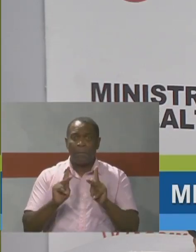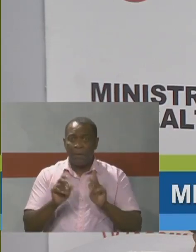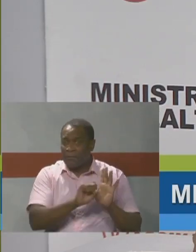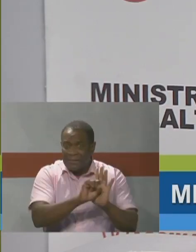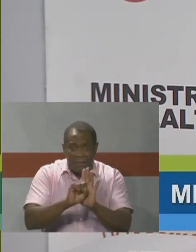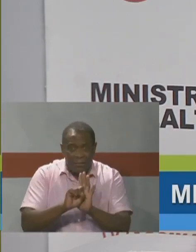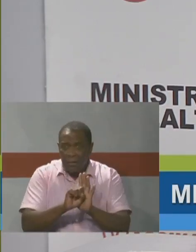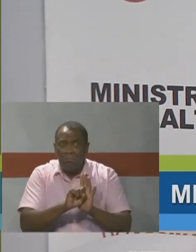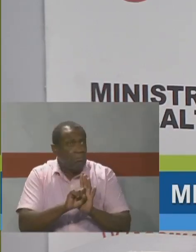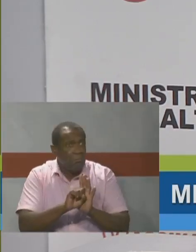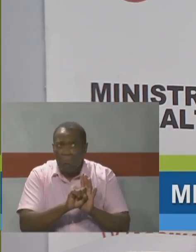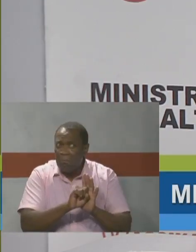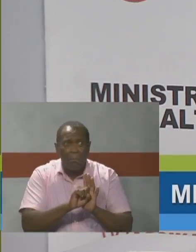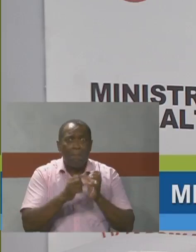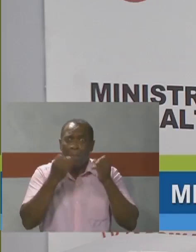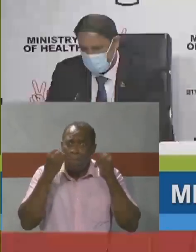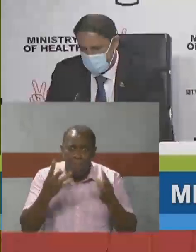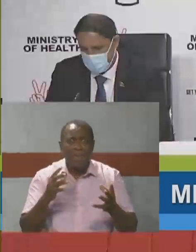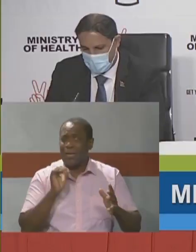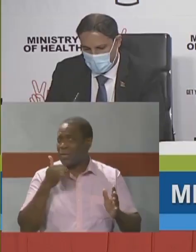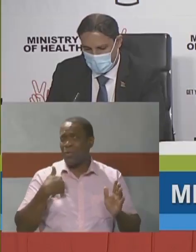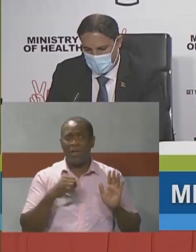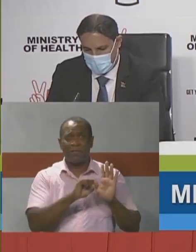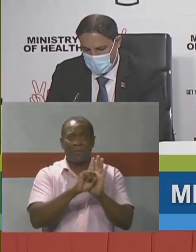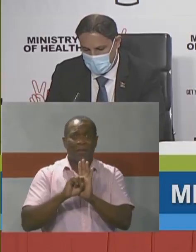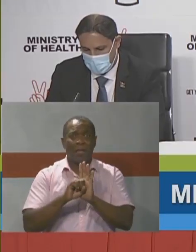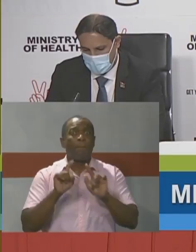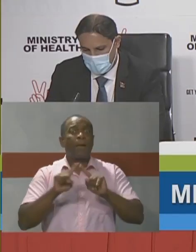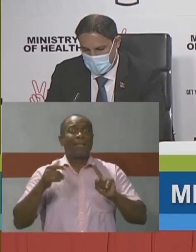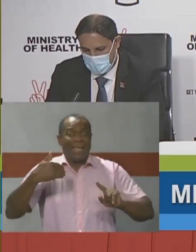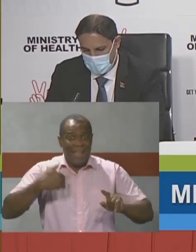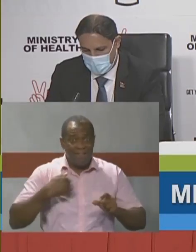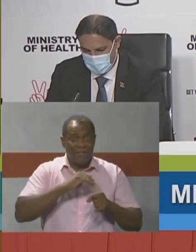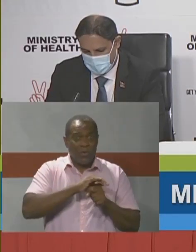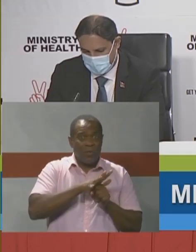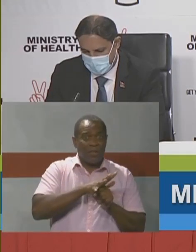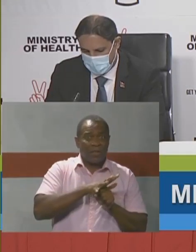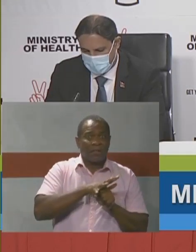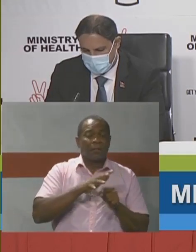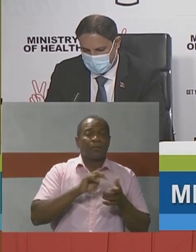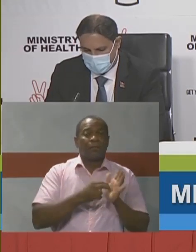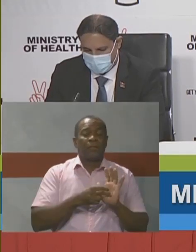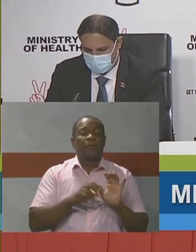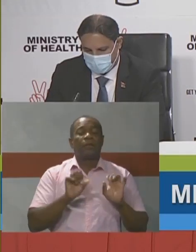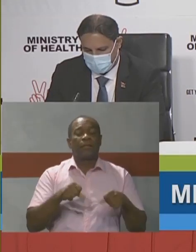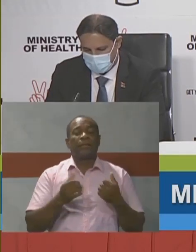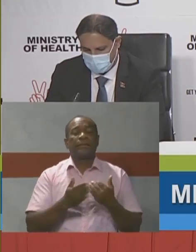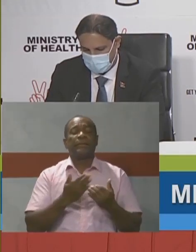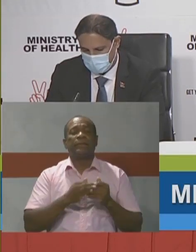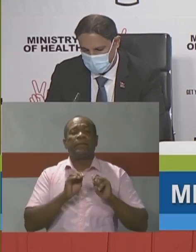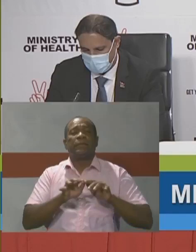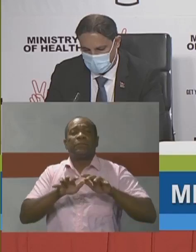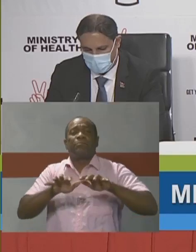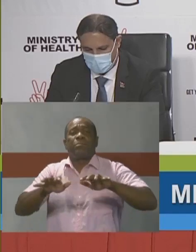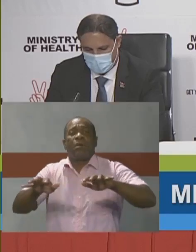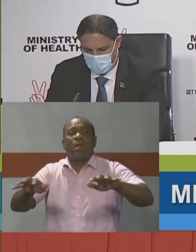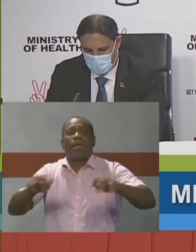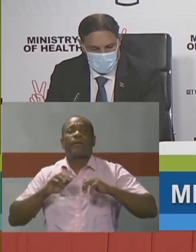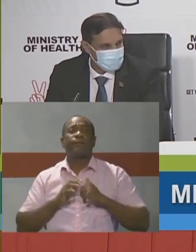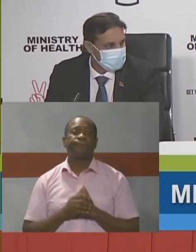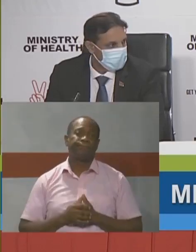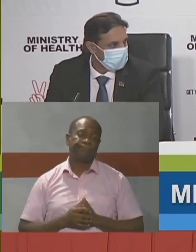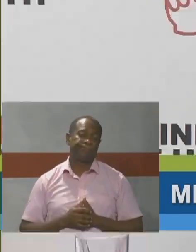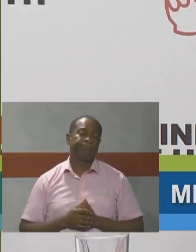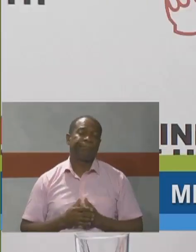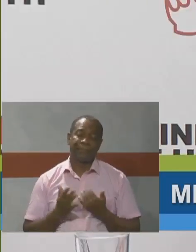Ws. Urvashi, I really want to congratulate you and thank you for raising that issue,